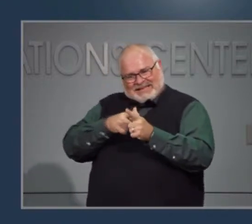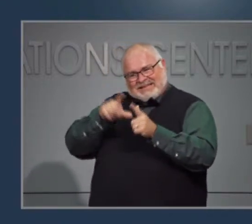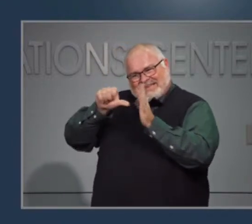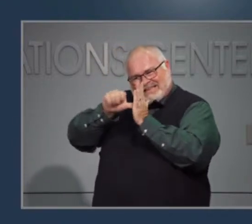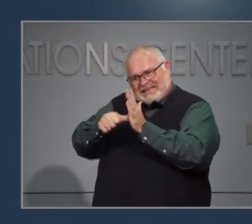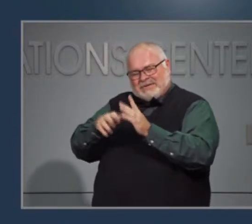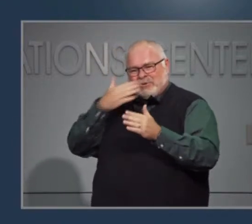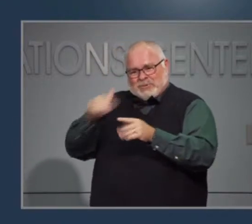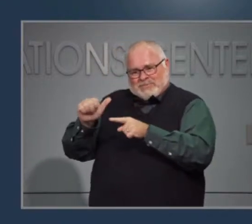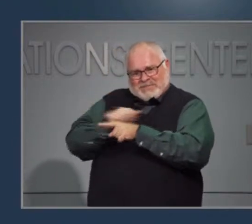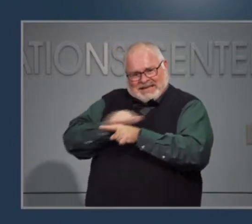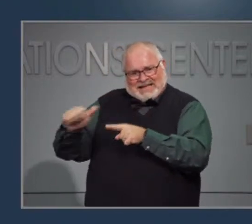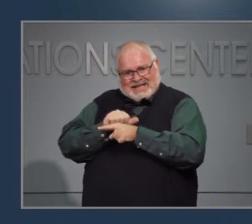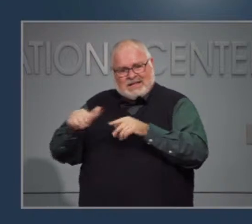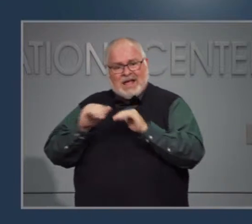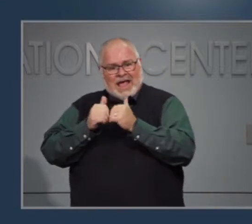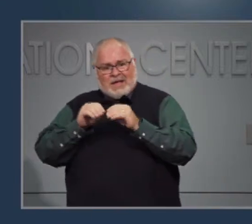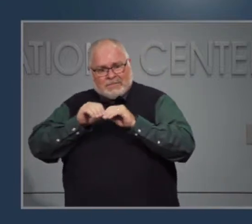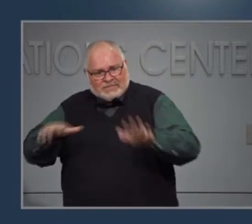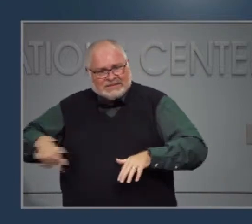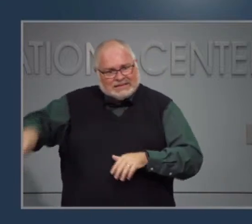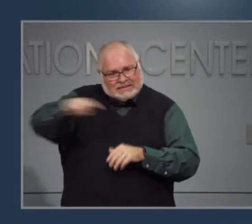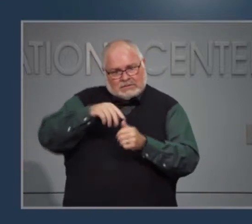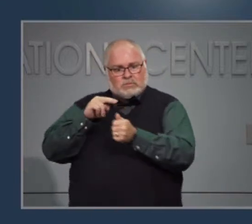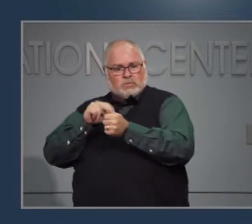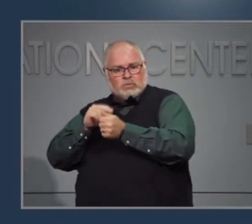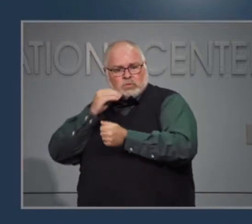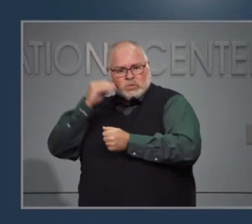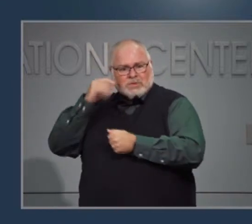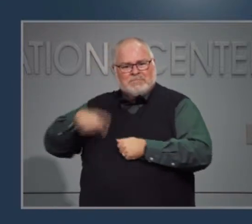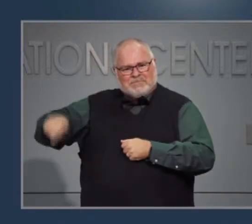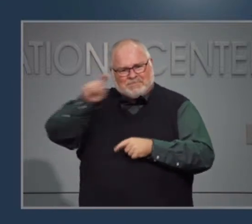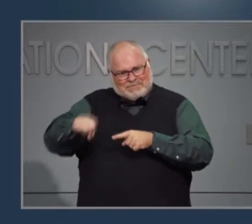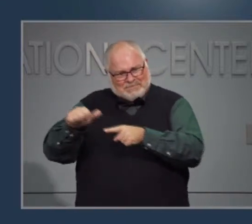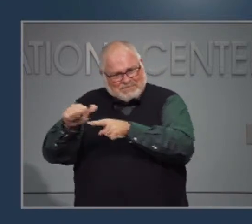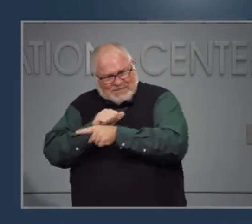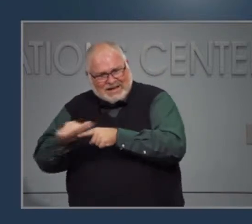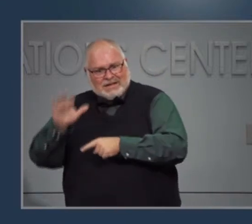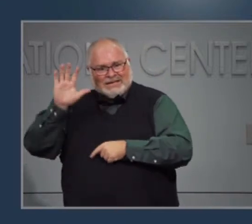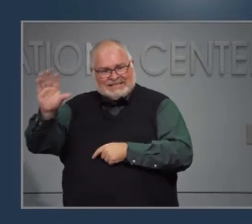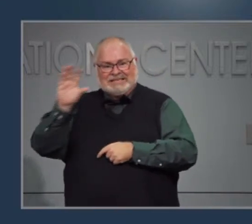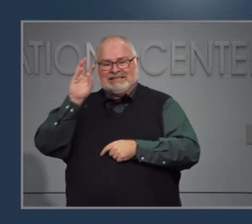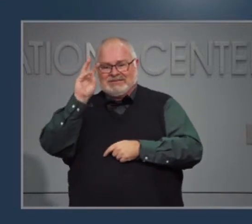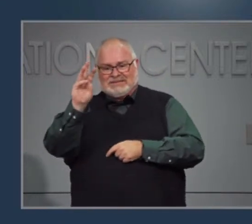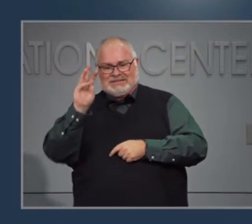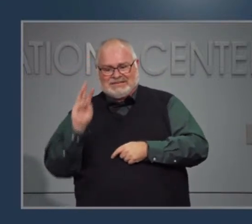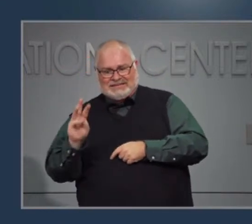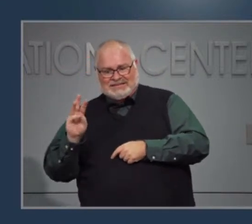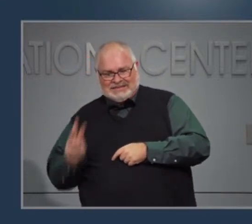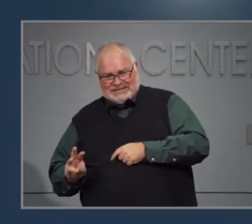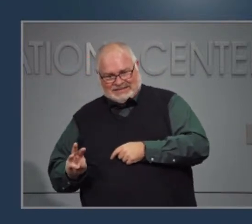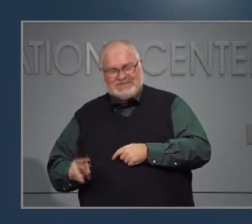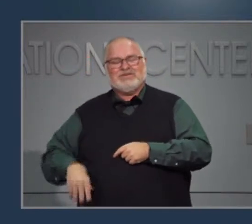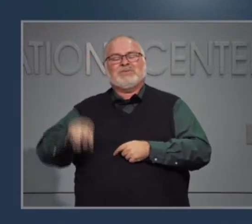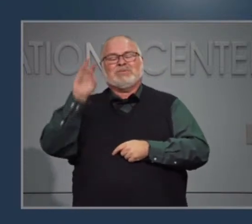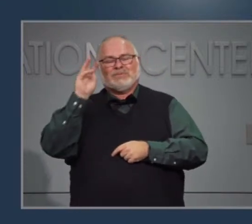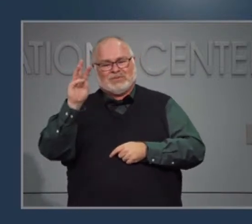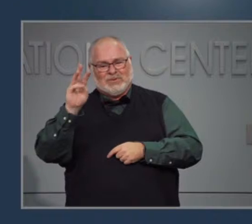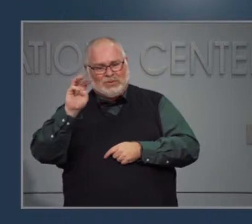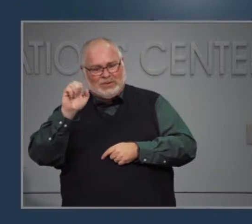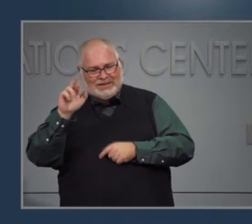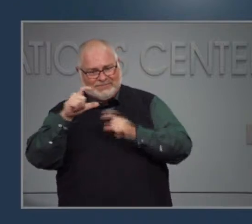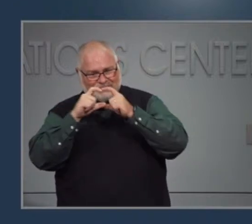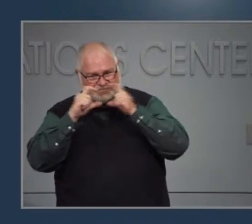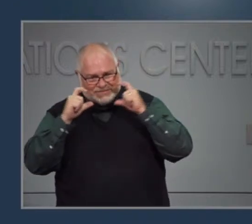spread of COVID-19 to our nursing homes by practicing the 3 W's. Wearing a face covering over your nose and mouth,